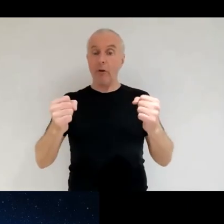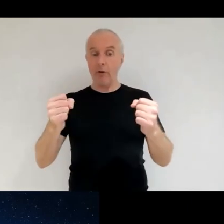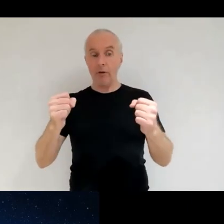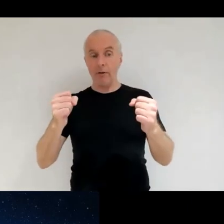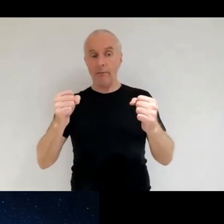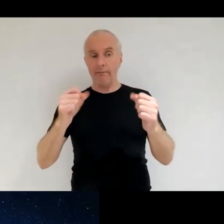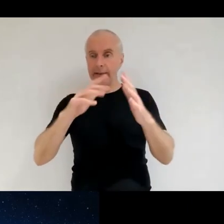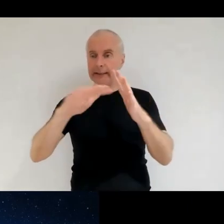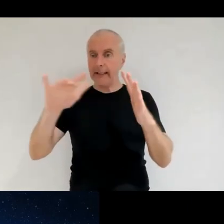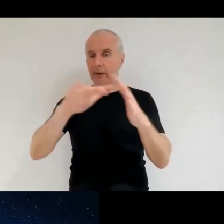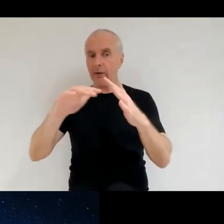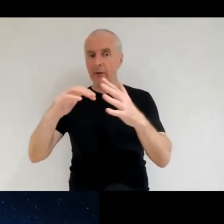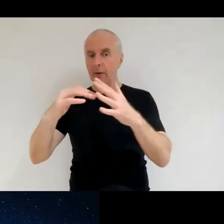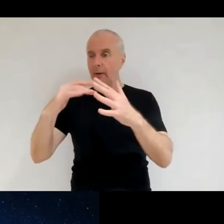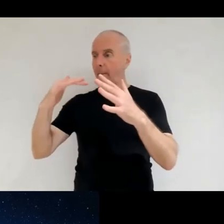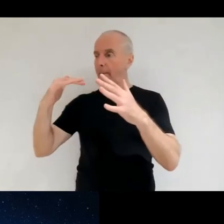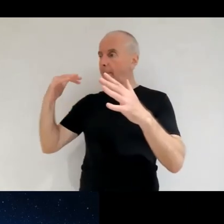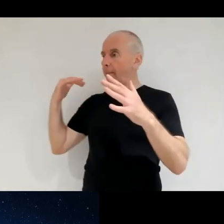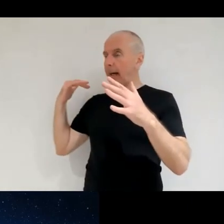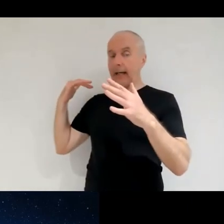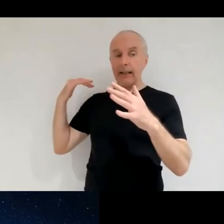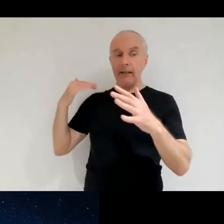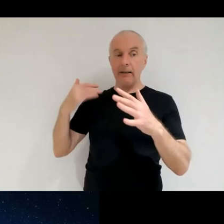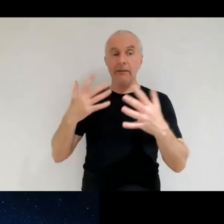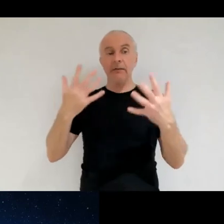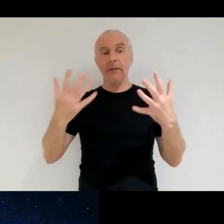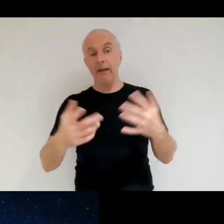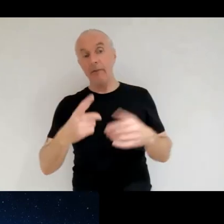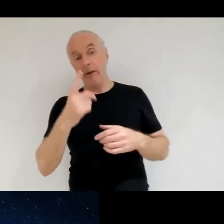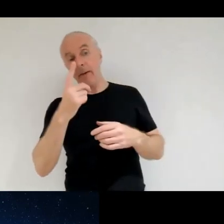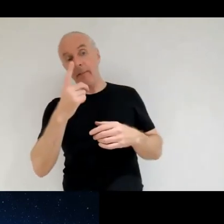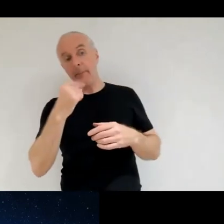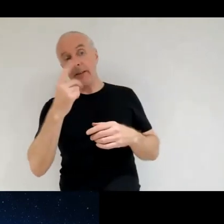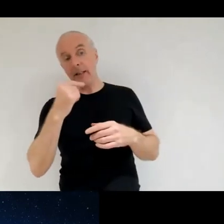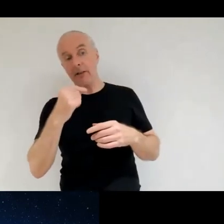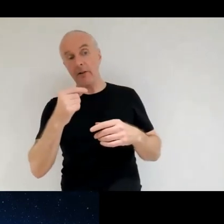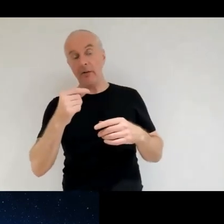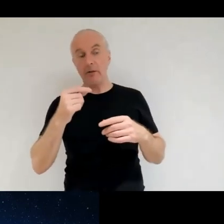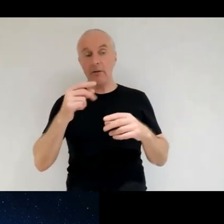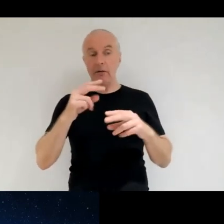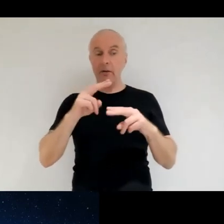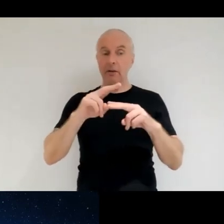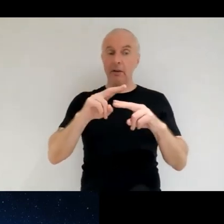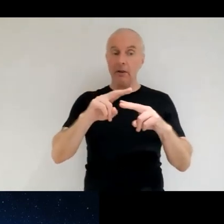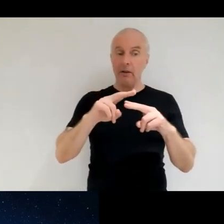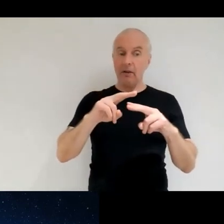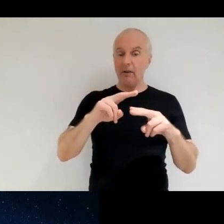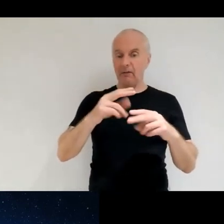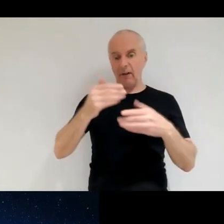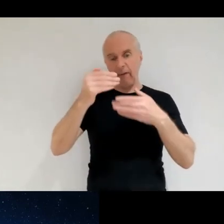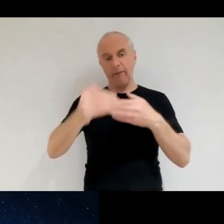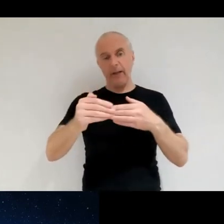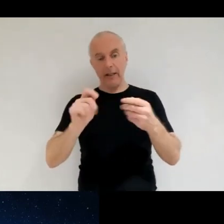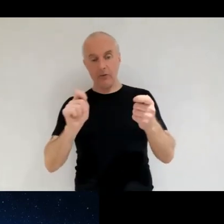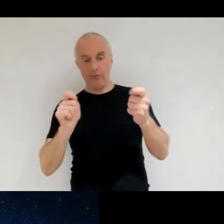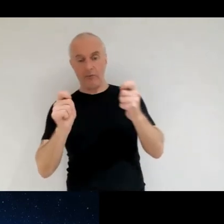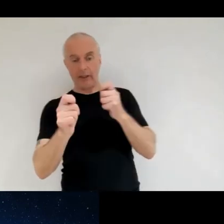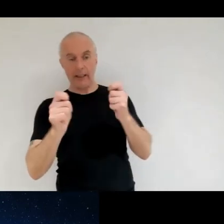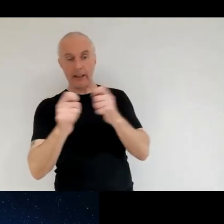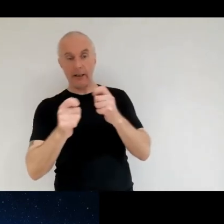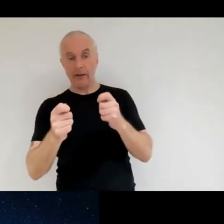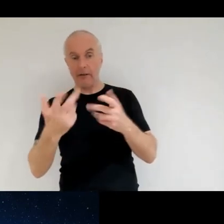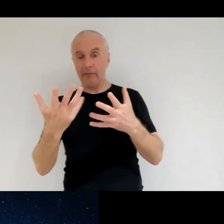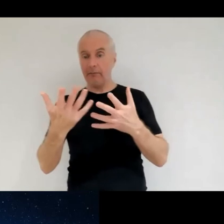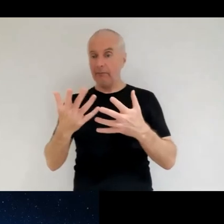or if you have something that is a bit more exotic, like a potentially a phase transition or something in the early universe that will have a very characteristic, right, as long as